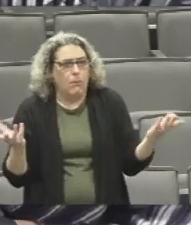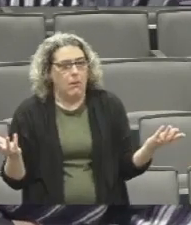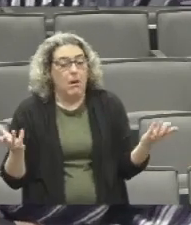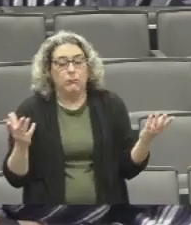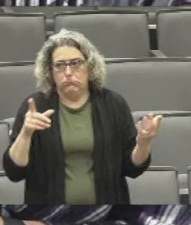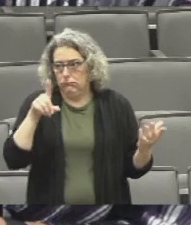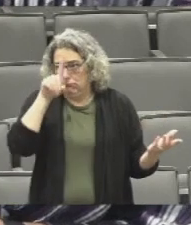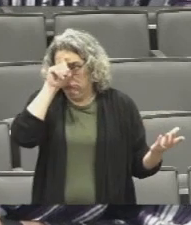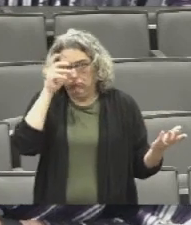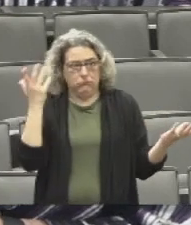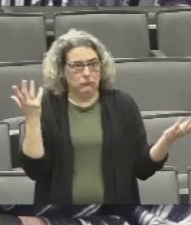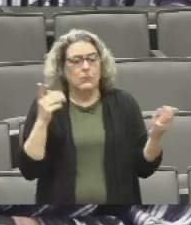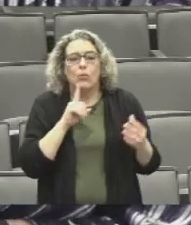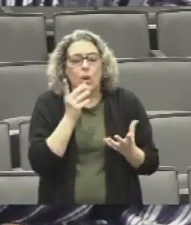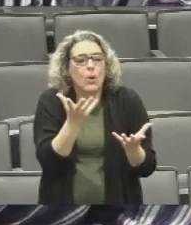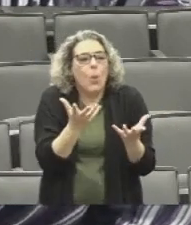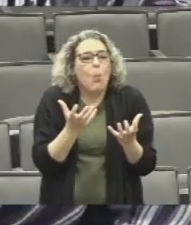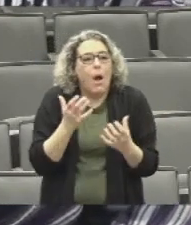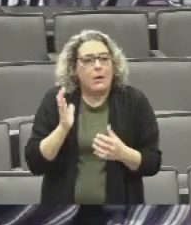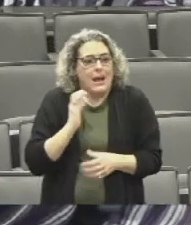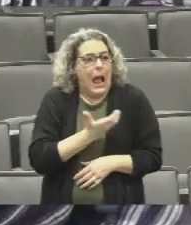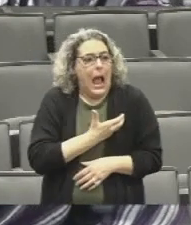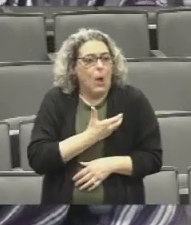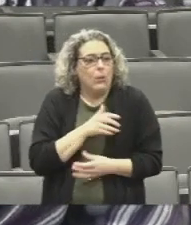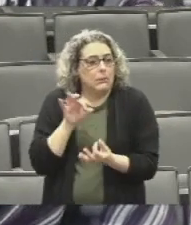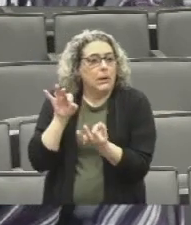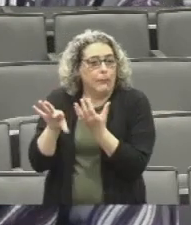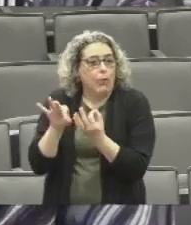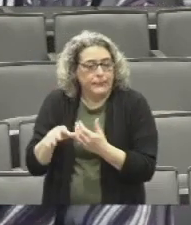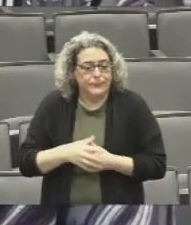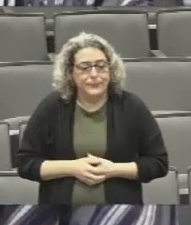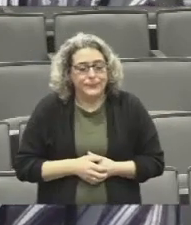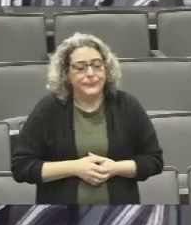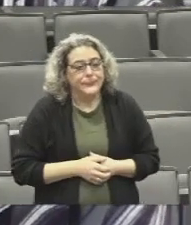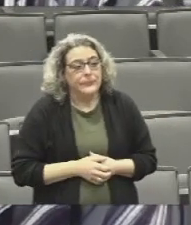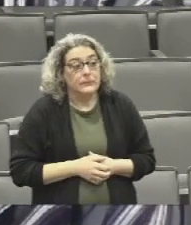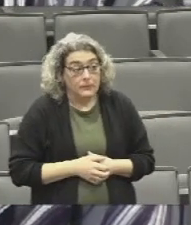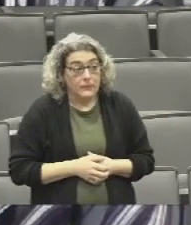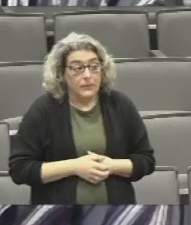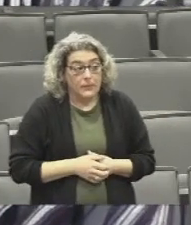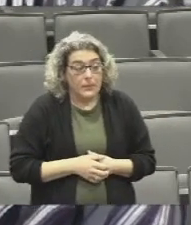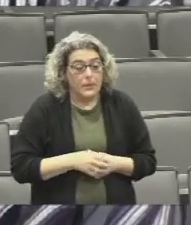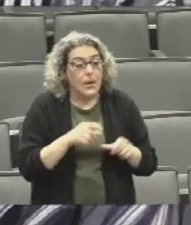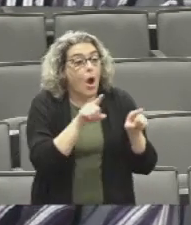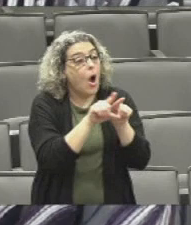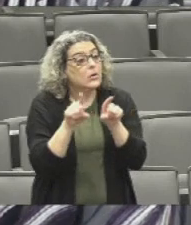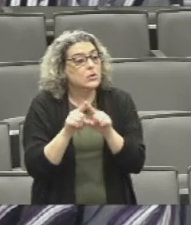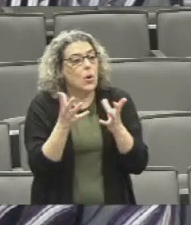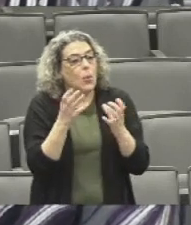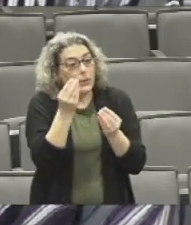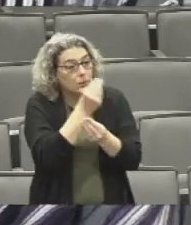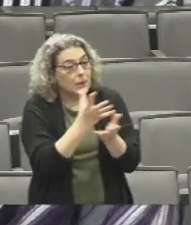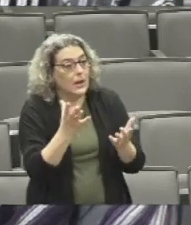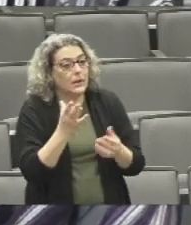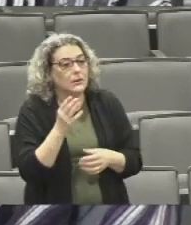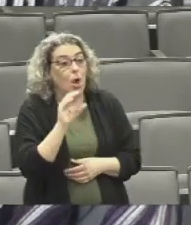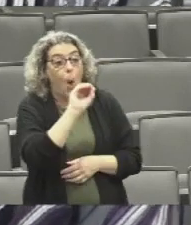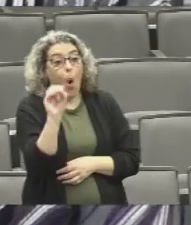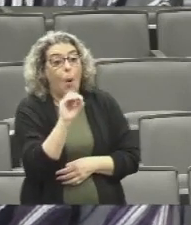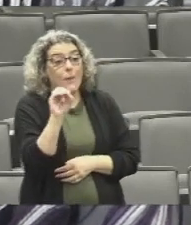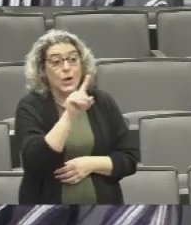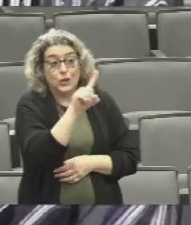are wanting public health input. I also want to share with you the Omaha Zoo. They